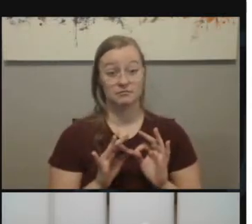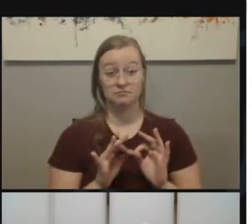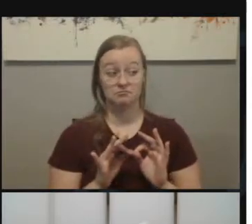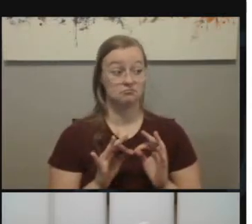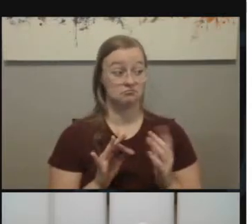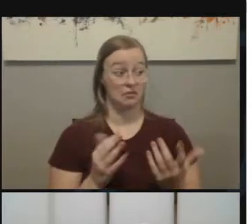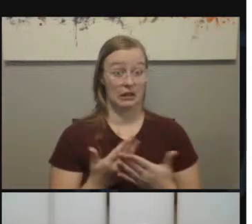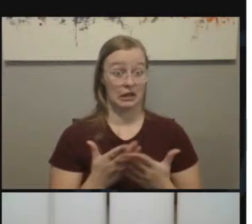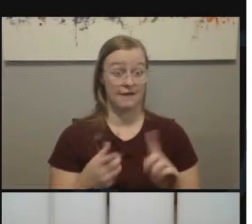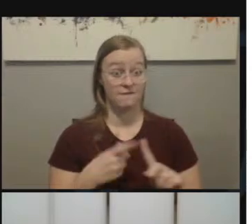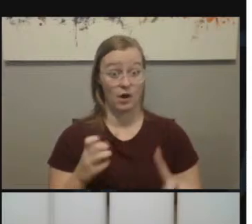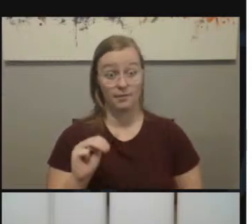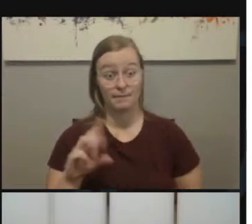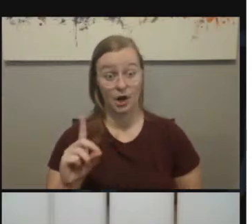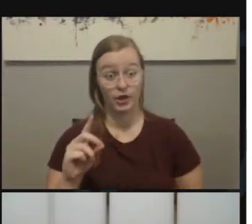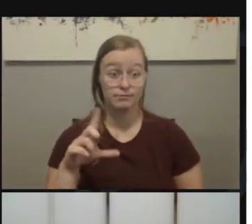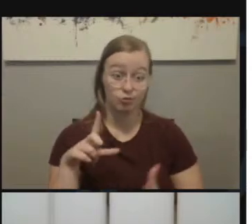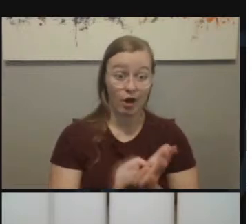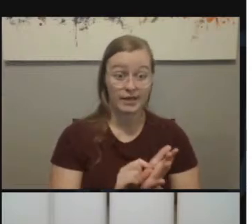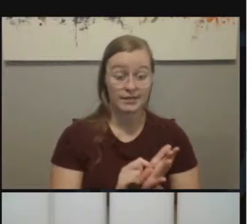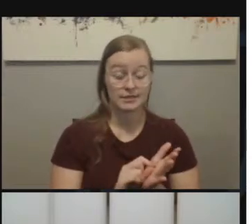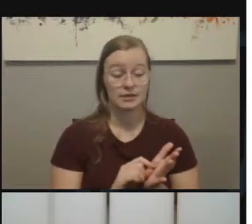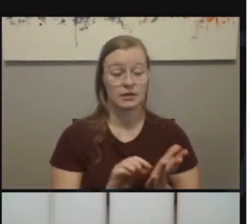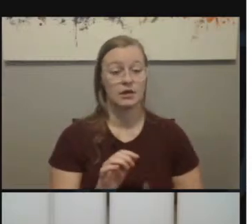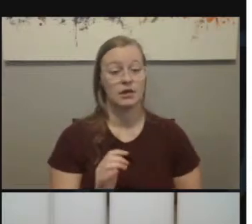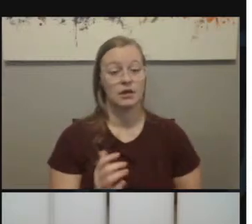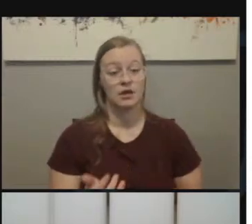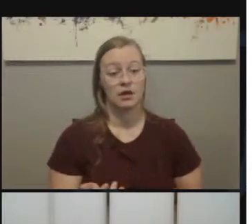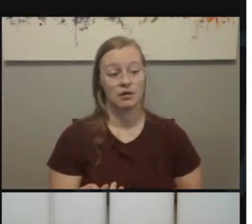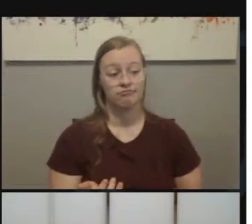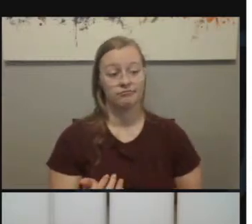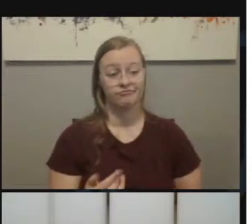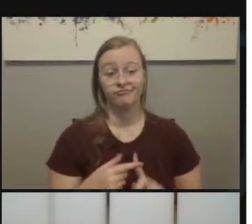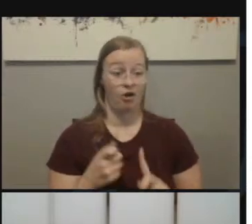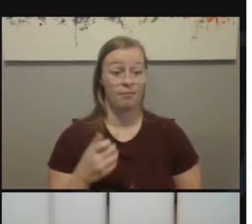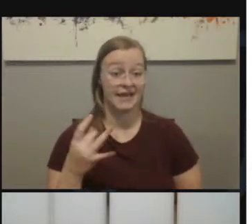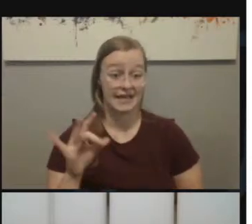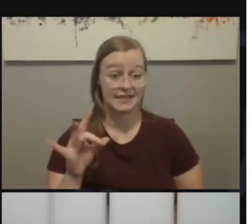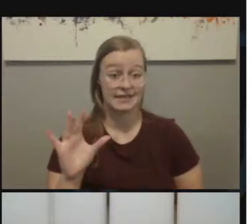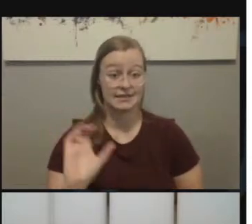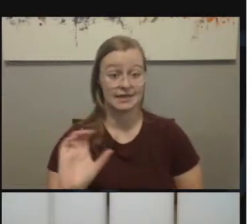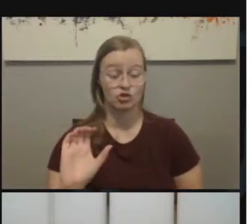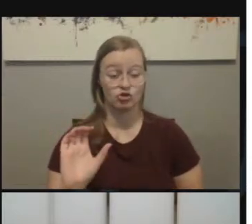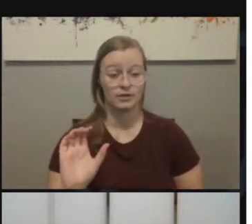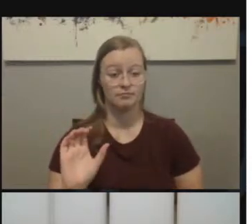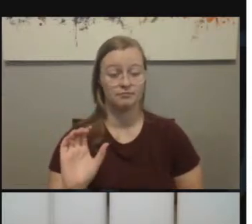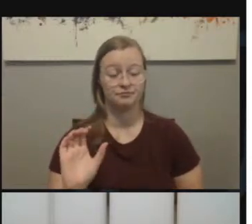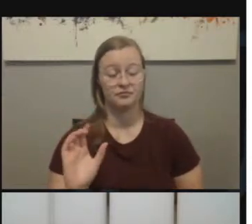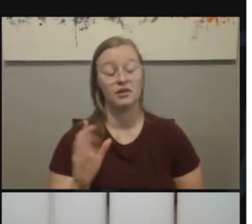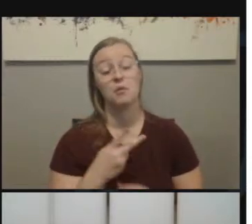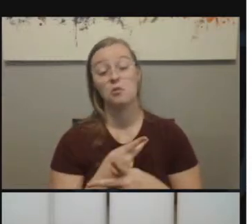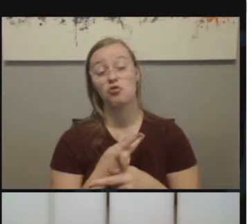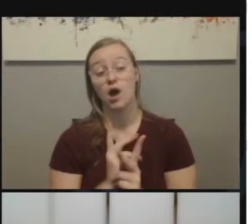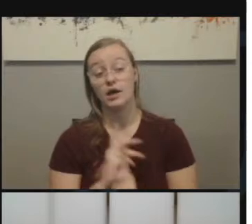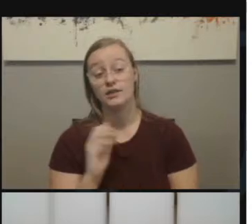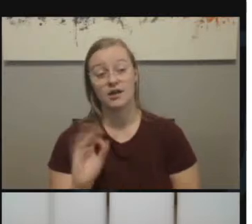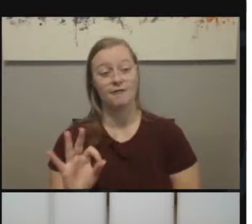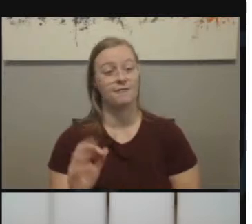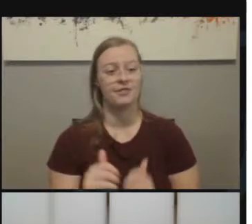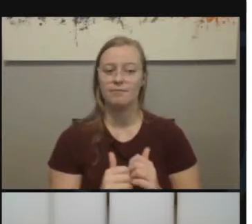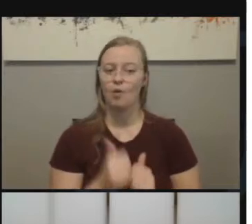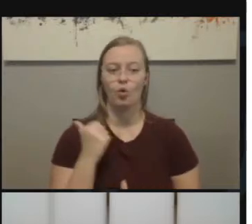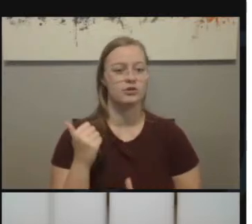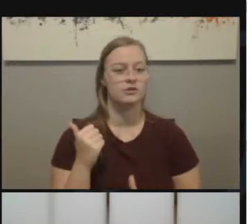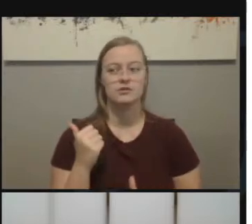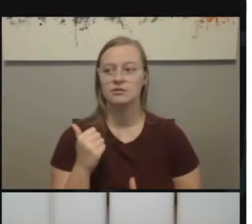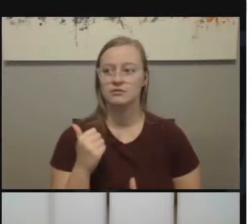Maryland press of the 18th century, the product of the most refined